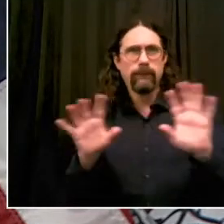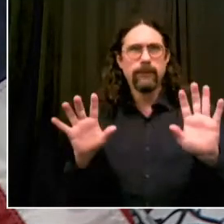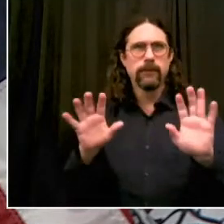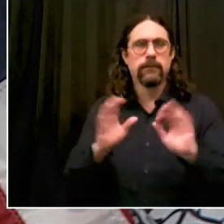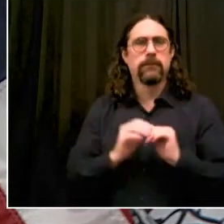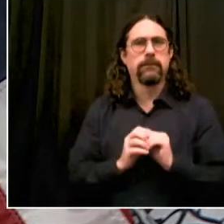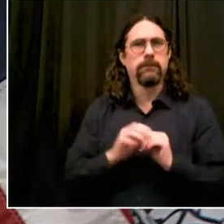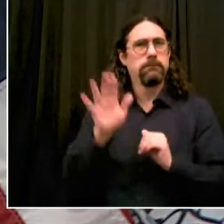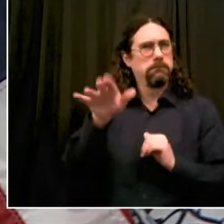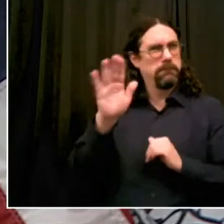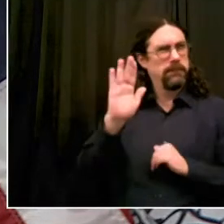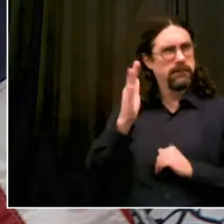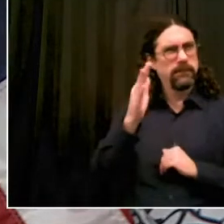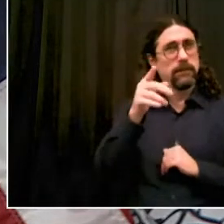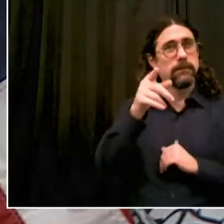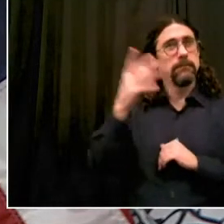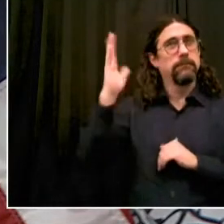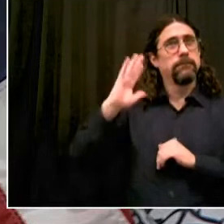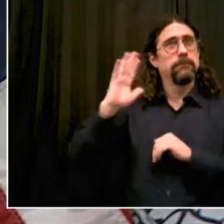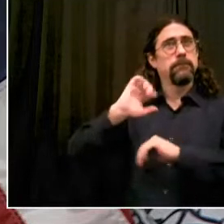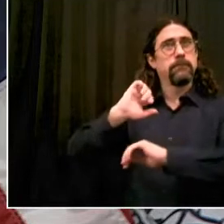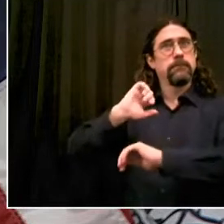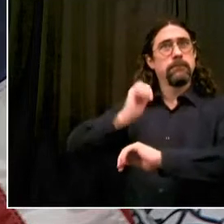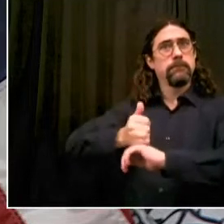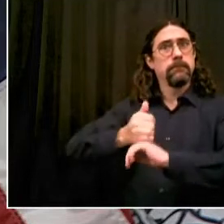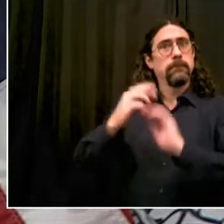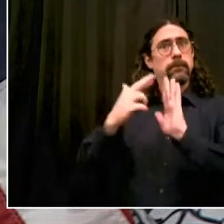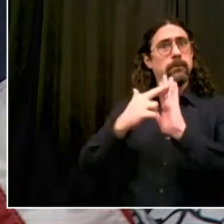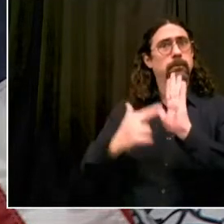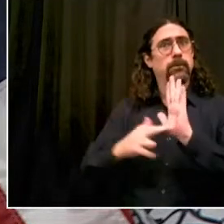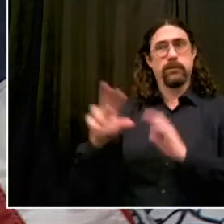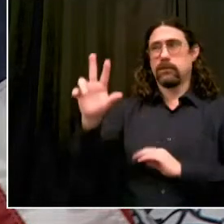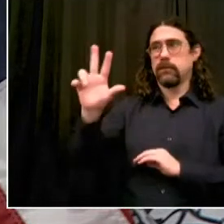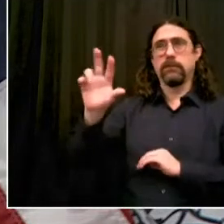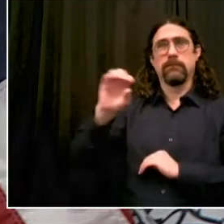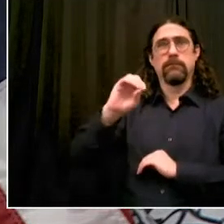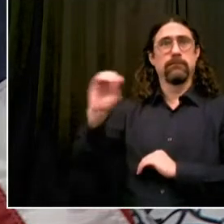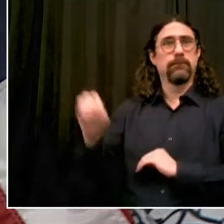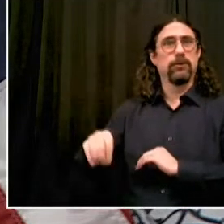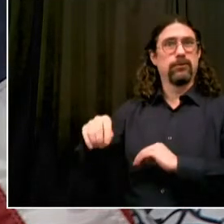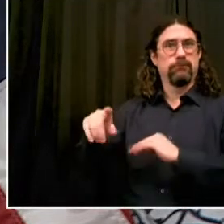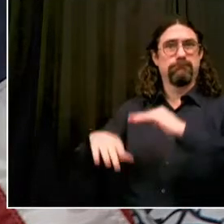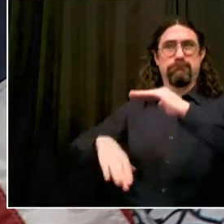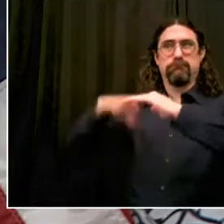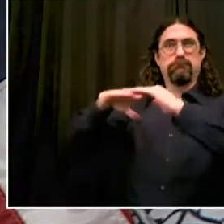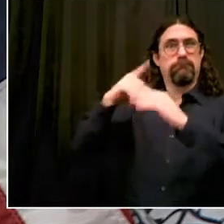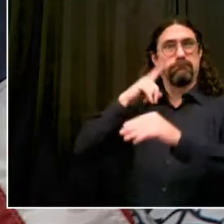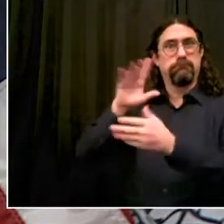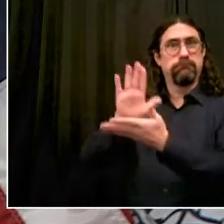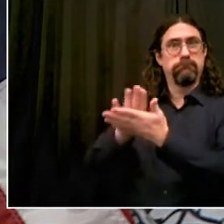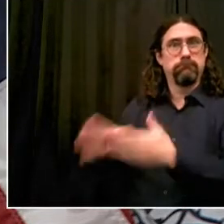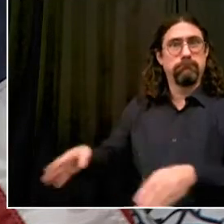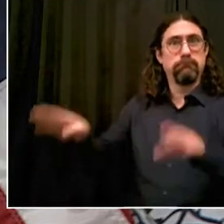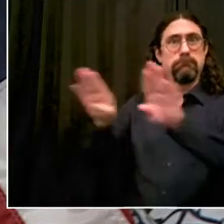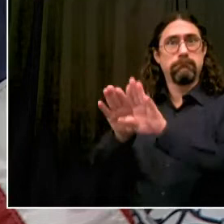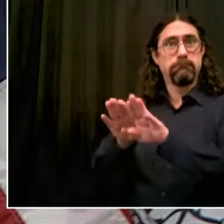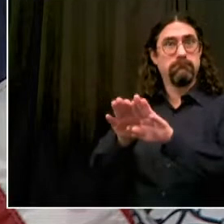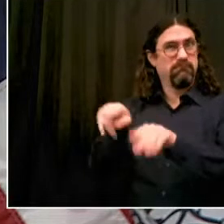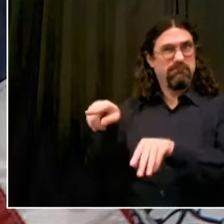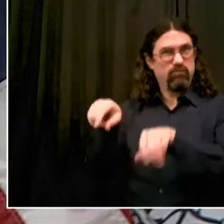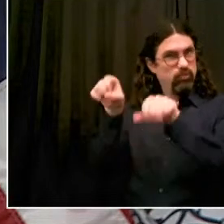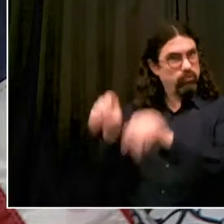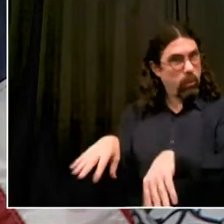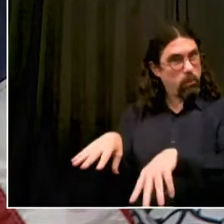which you'll want to close schools citywide again, or is this an entirely different approach? Jillian, it's a new